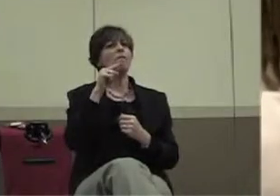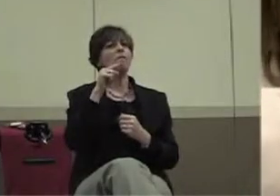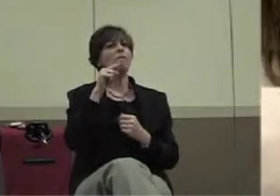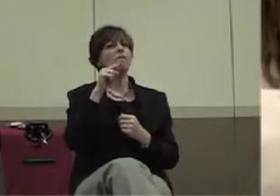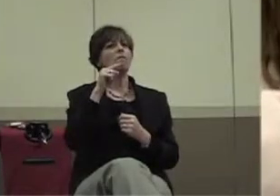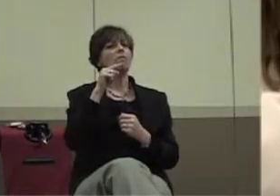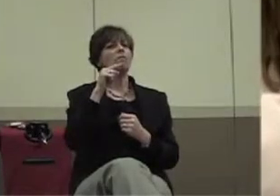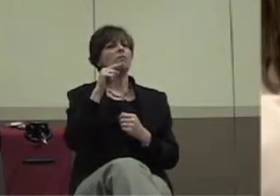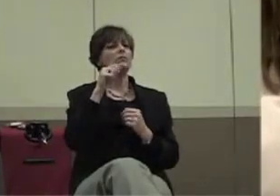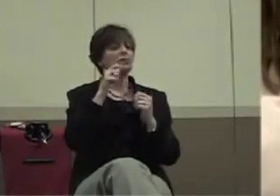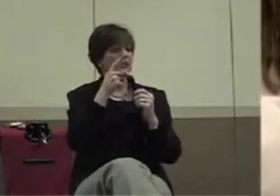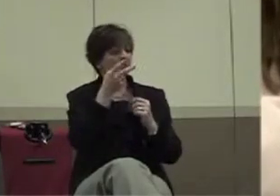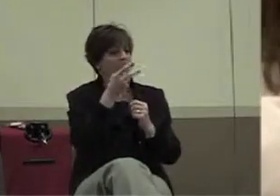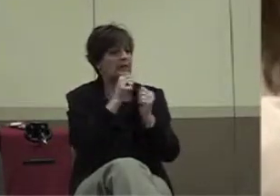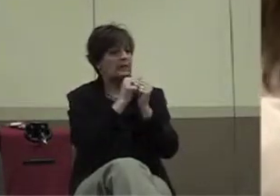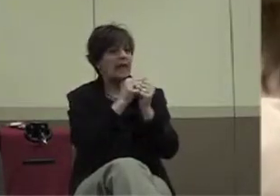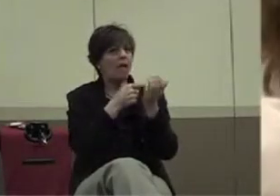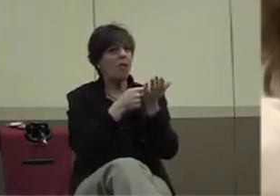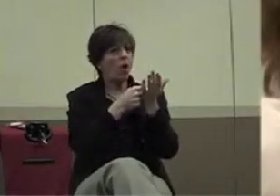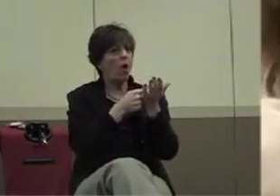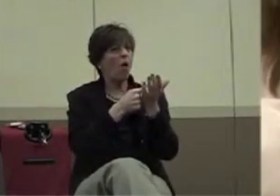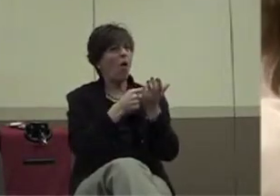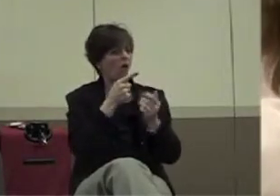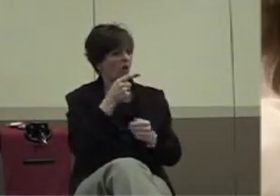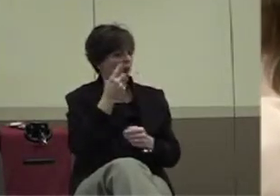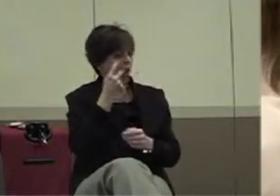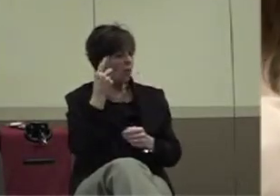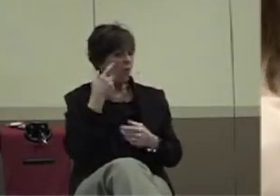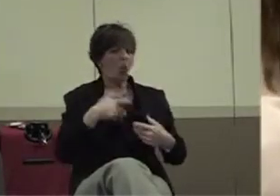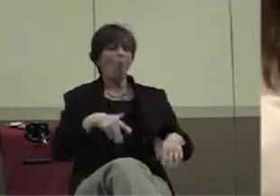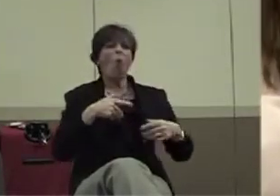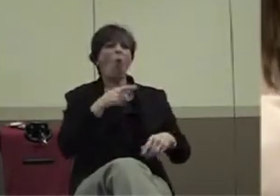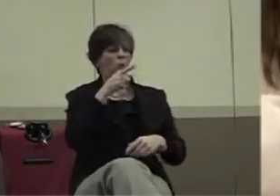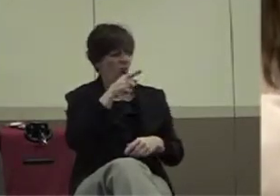say, you really have improved in reading. Do you remember